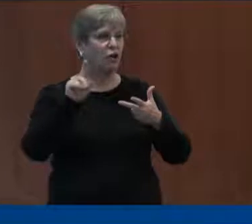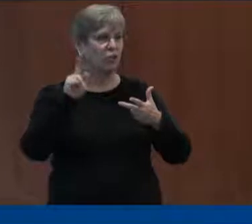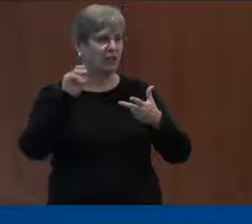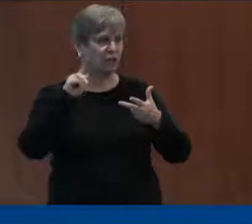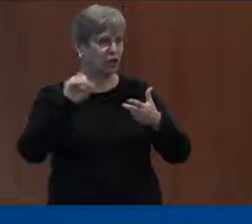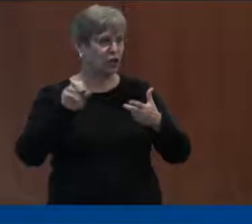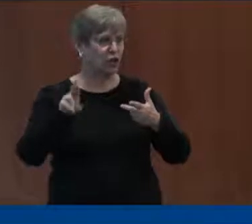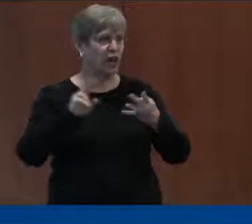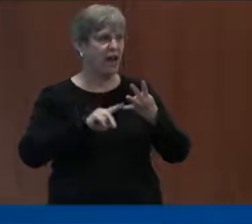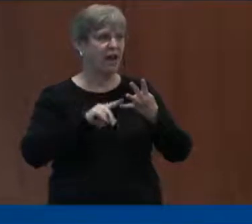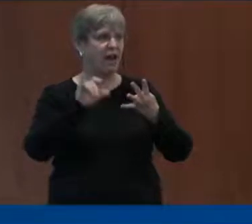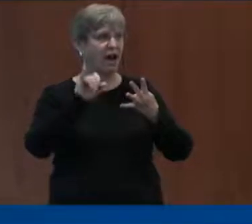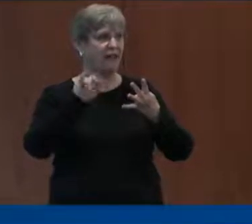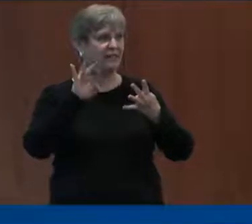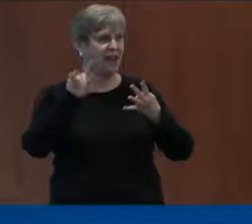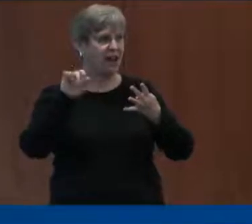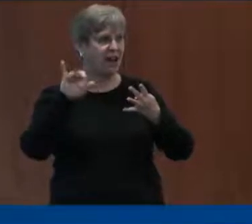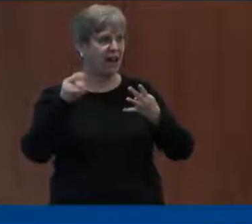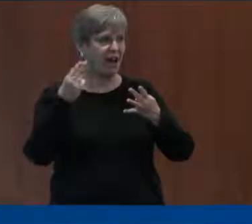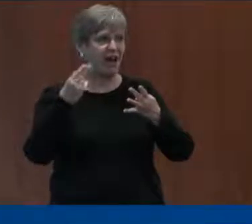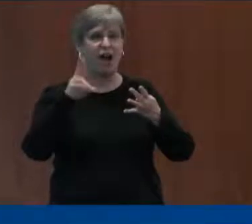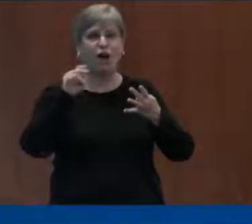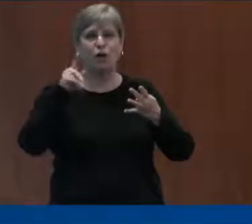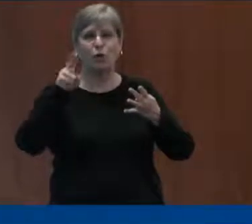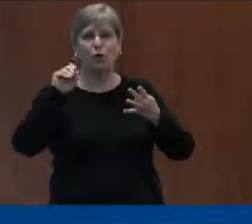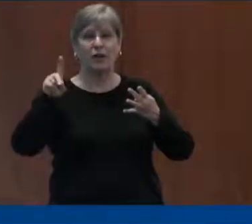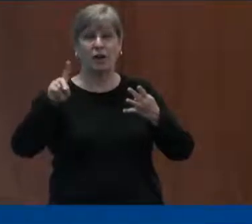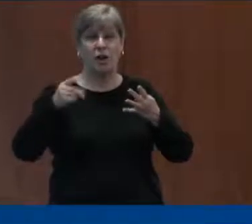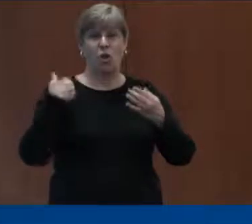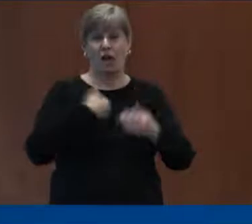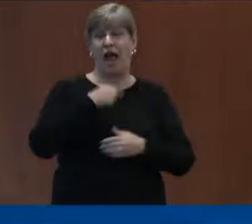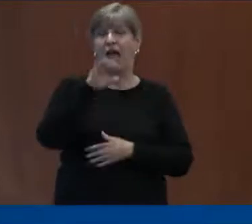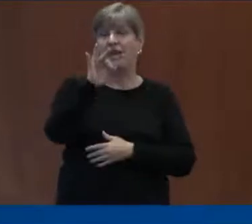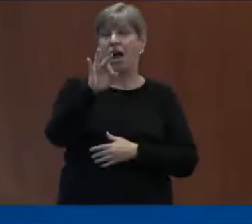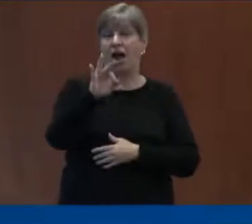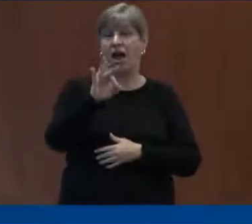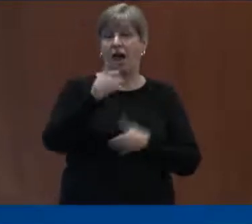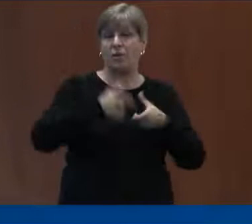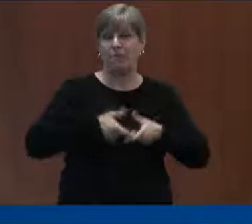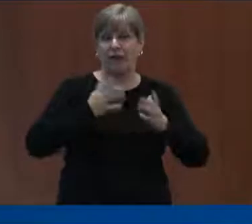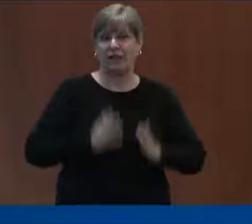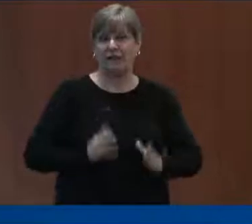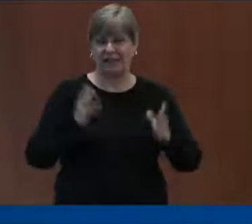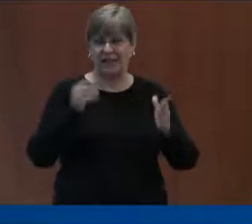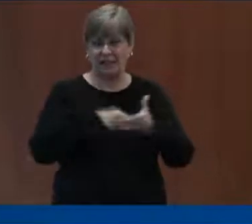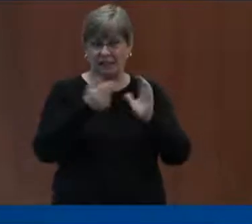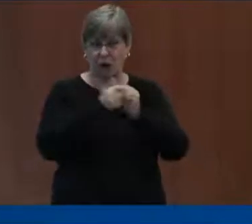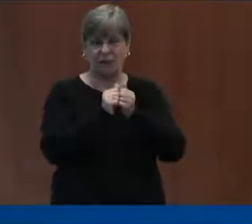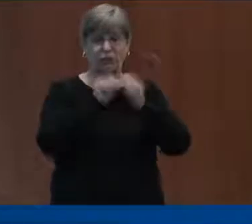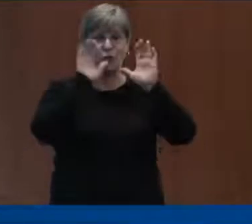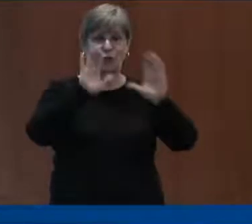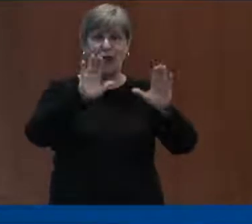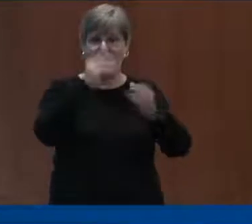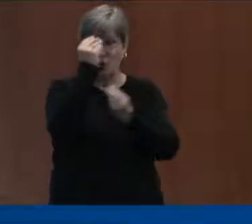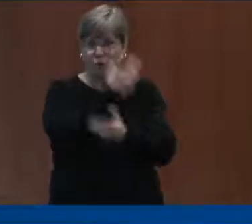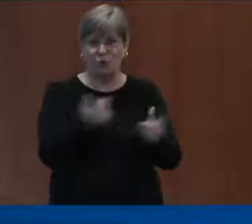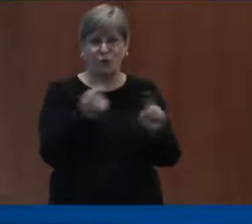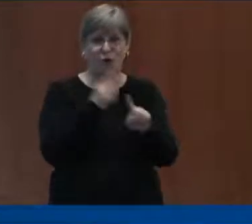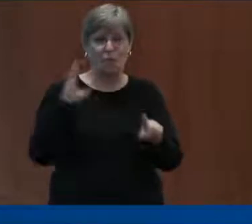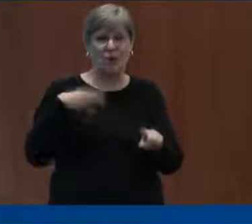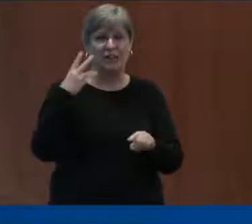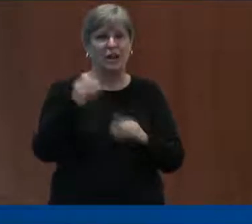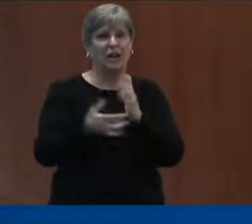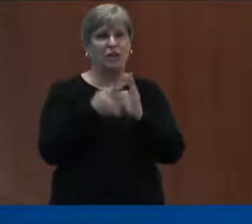Underwood. And again, in this competition, we had 9 medalists. So some great news from Washington County Technical High School.